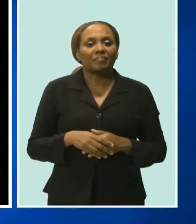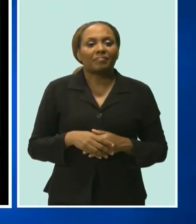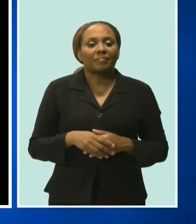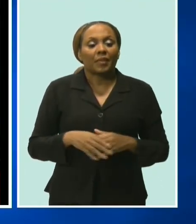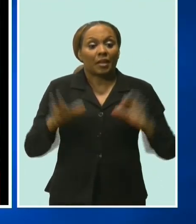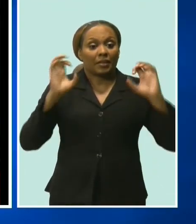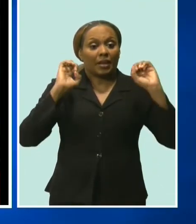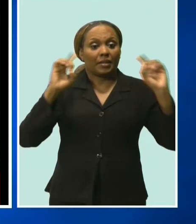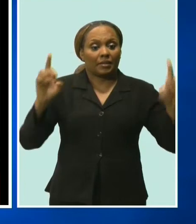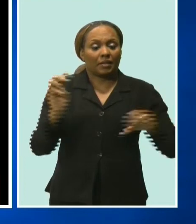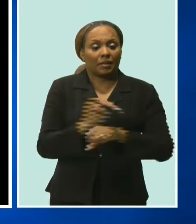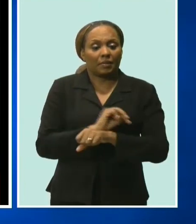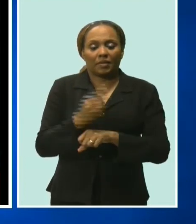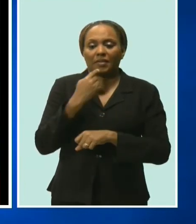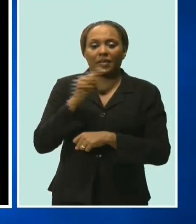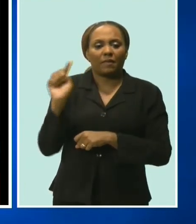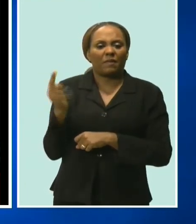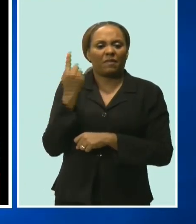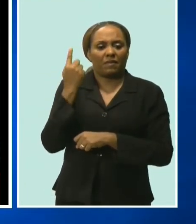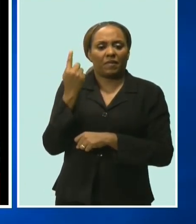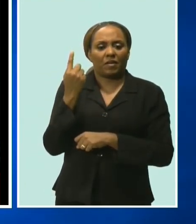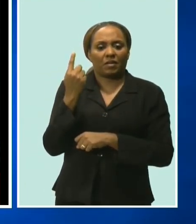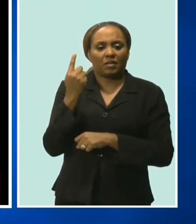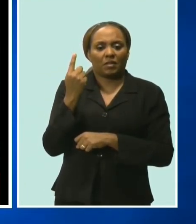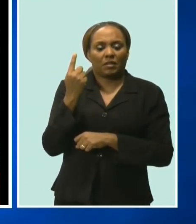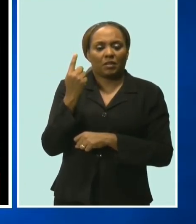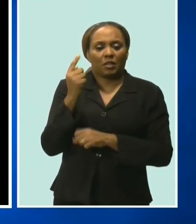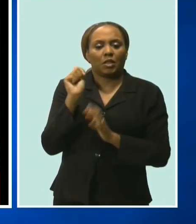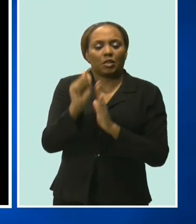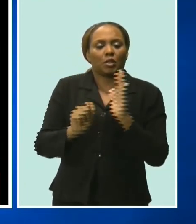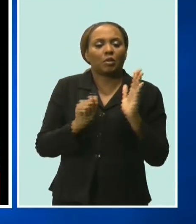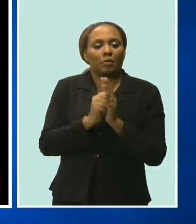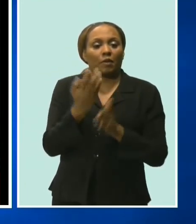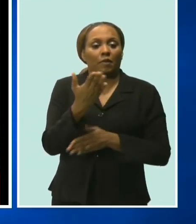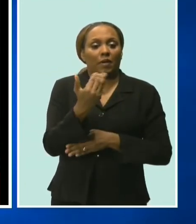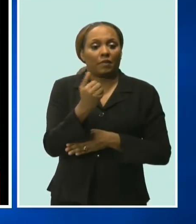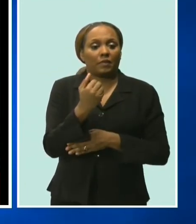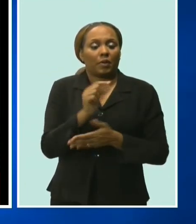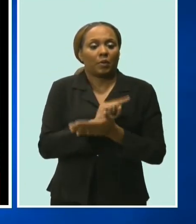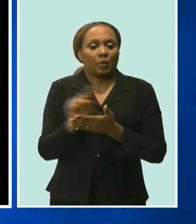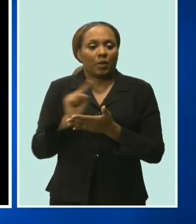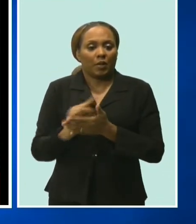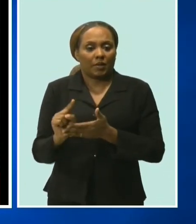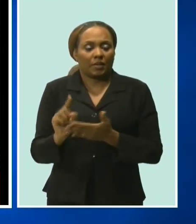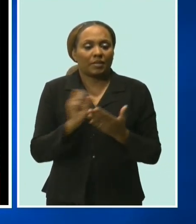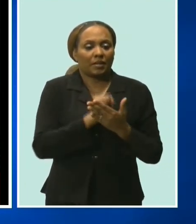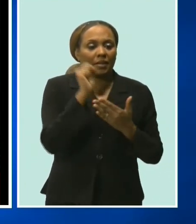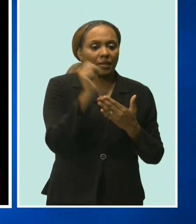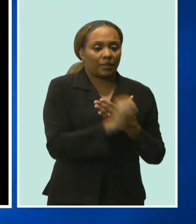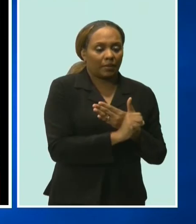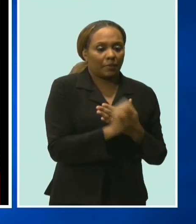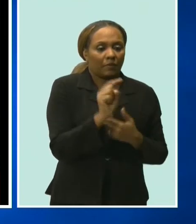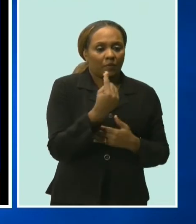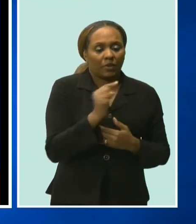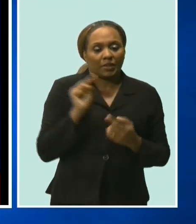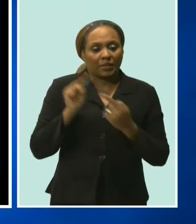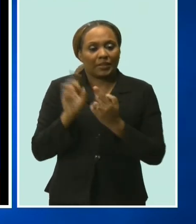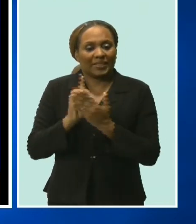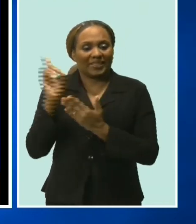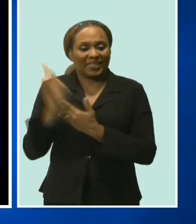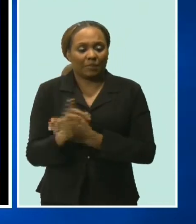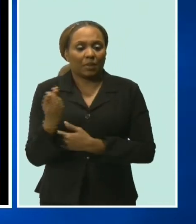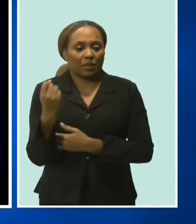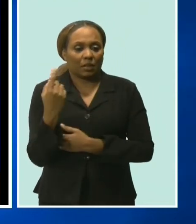it states that the first term is scheduled to run for 15 weeks between September 1st to December 11th, 2020. At a